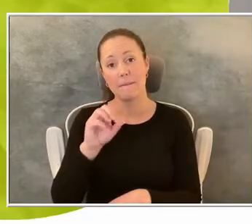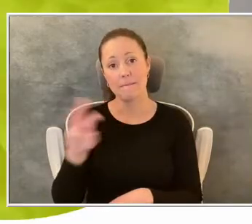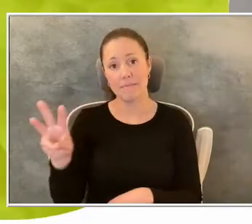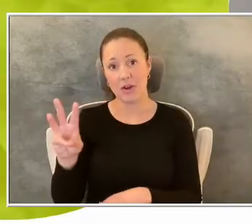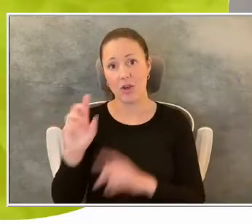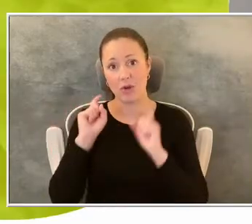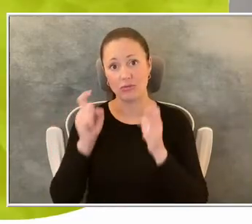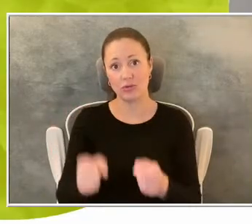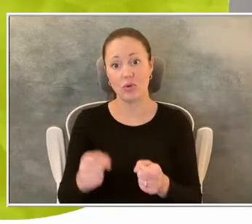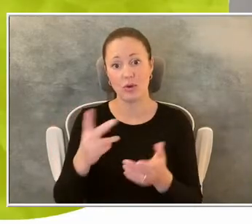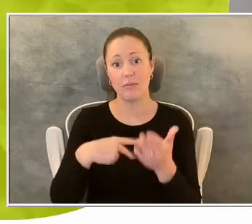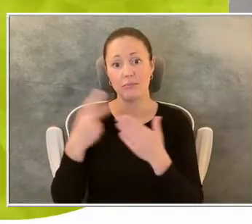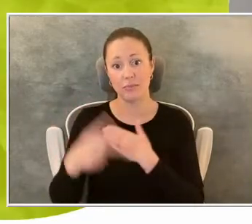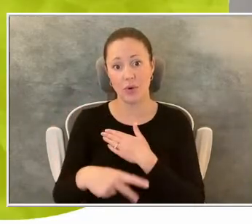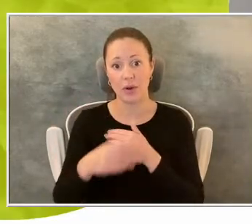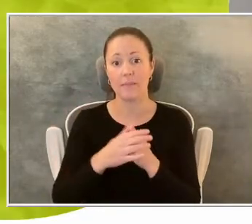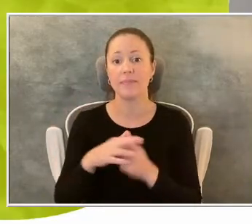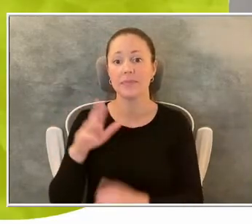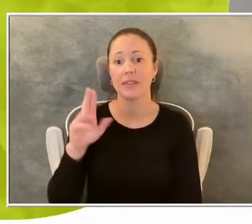out nmdp.org.